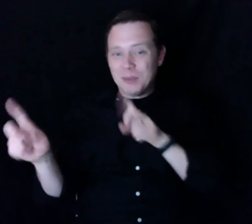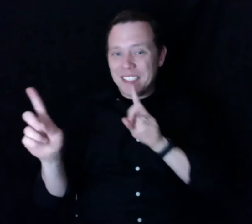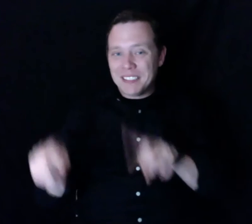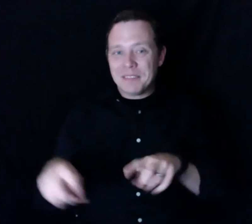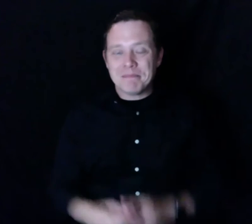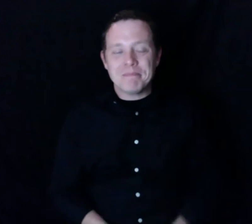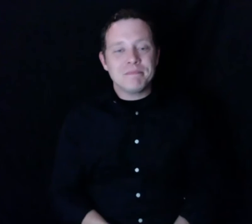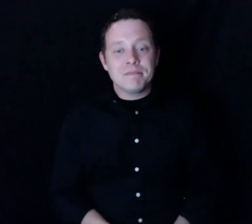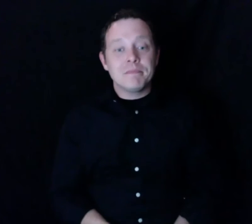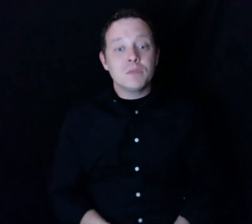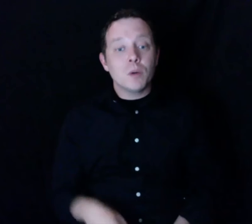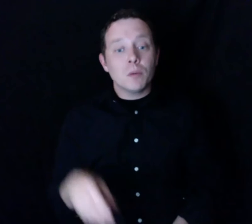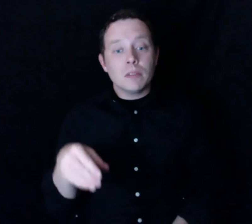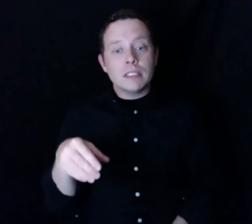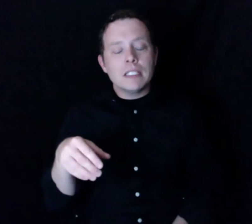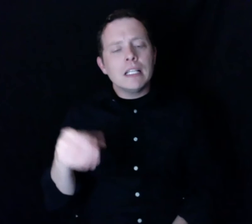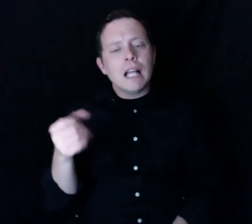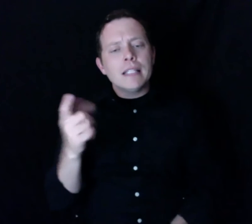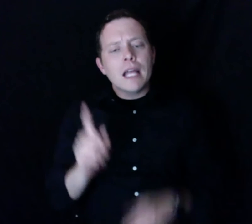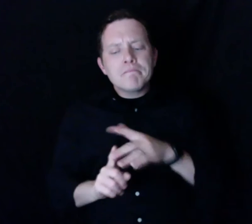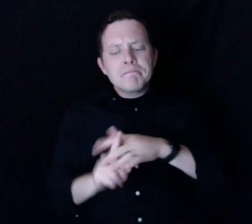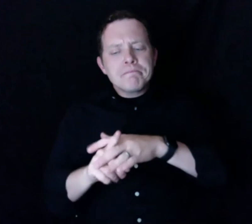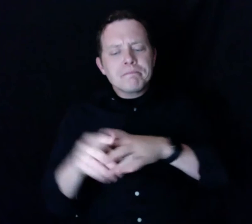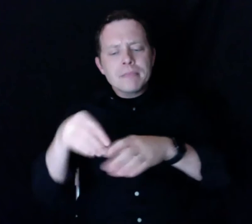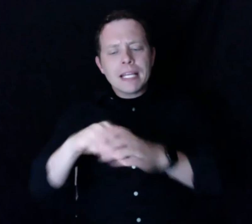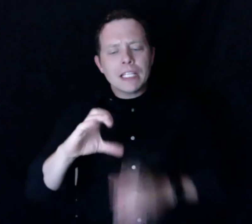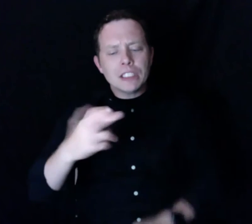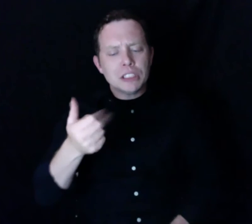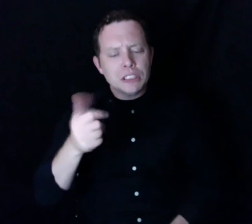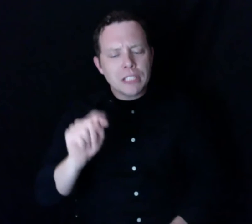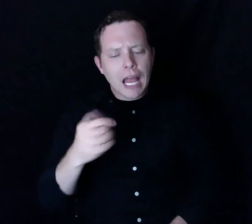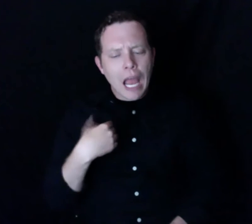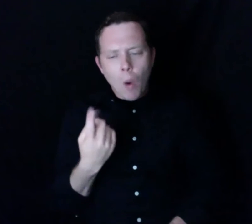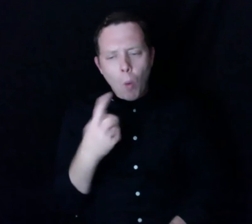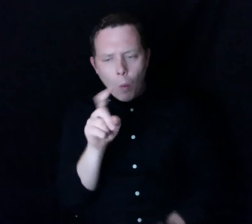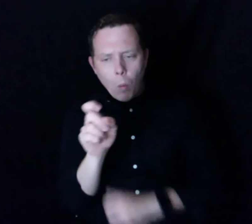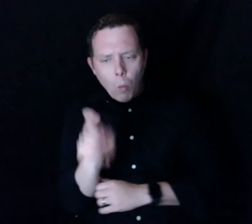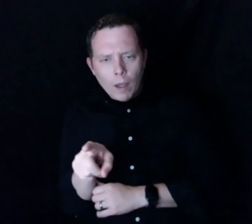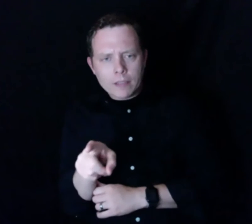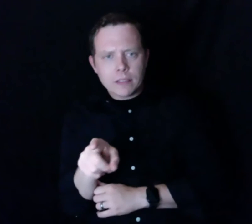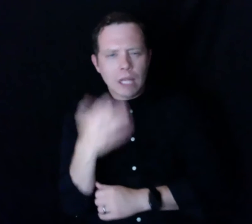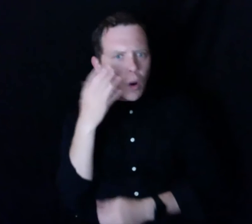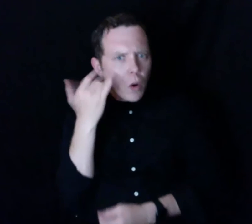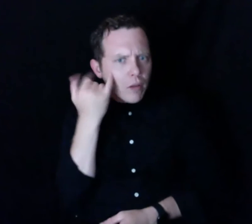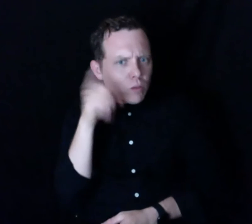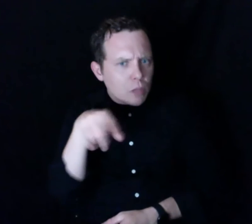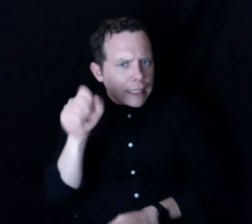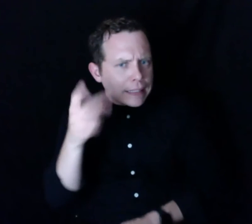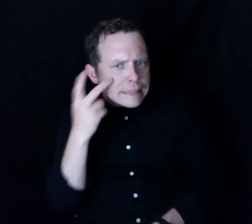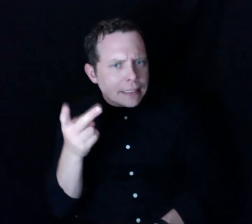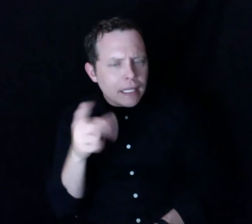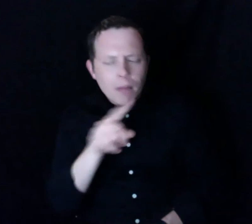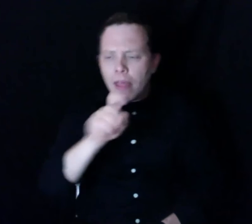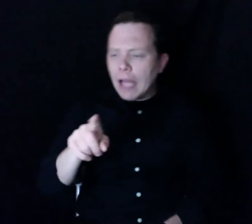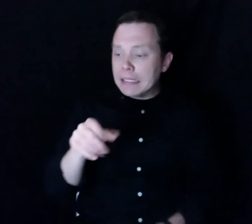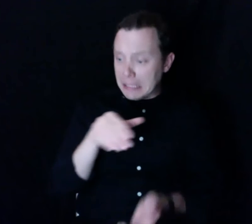So in the chat, there was a question. I don't know if everyone else could see it, but one person asked, does the doctor check to make sure all